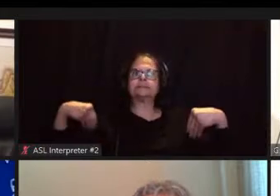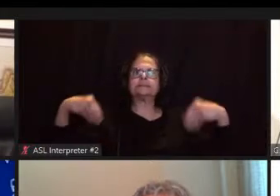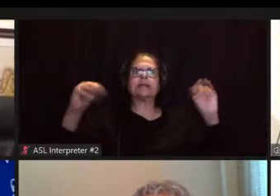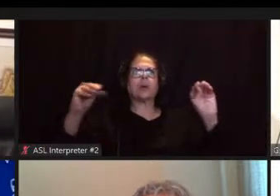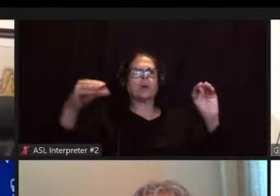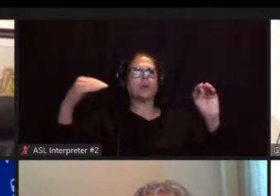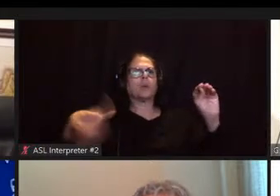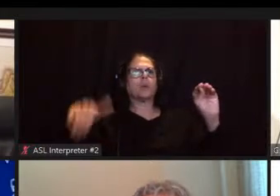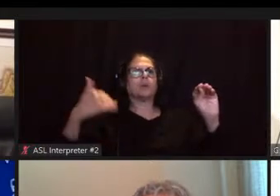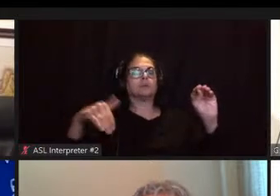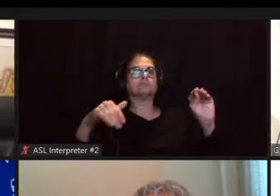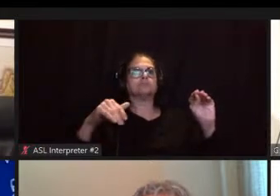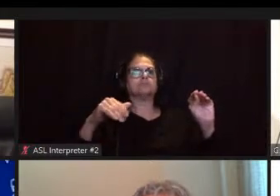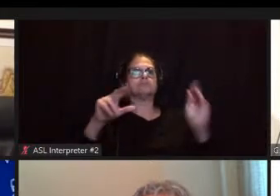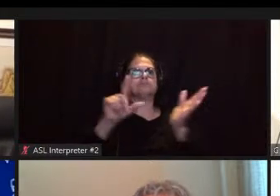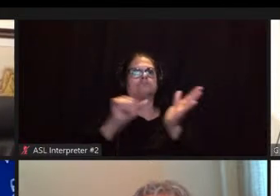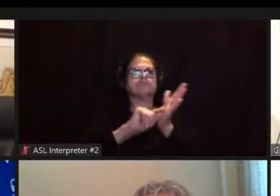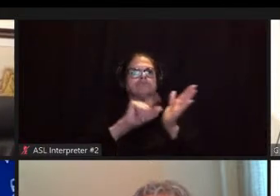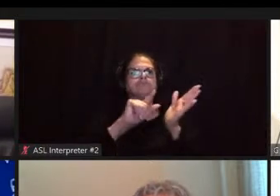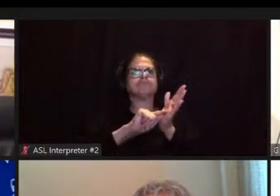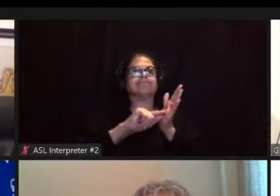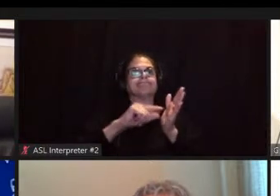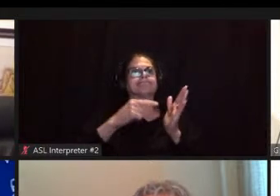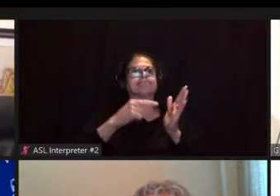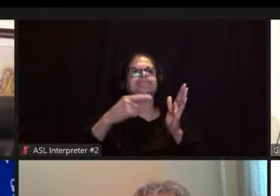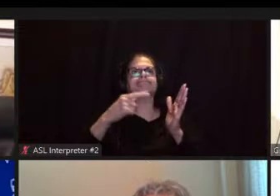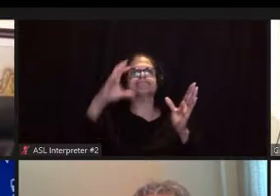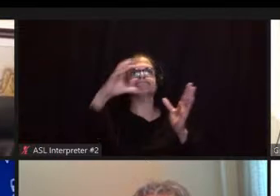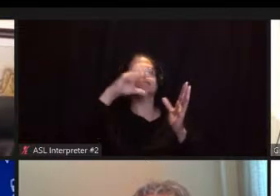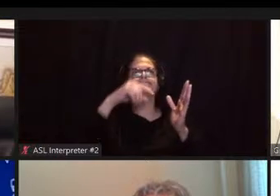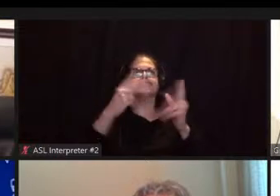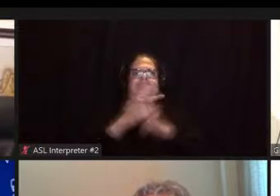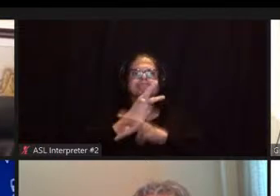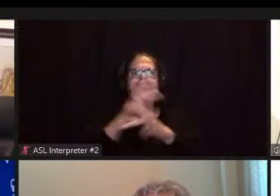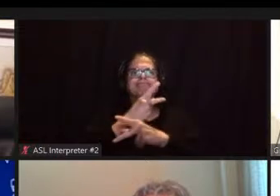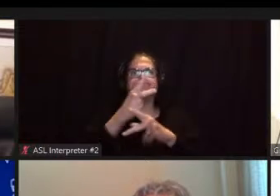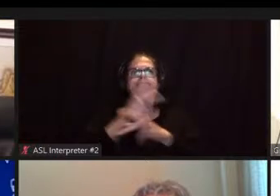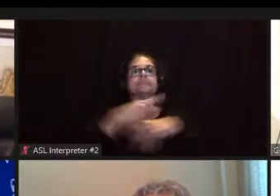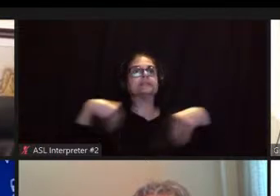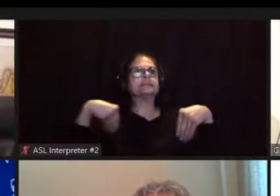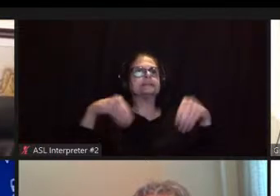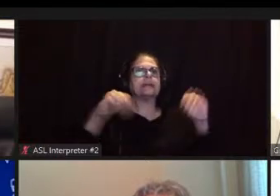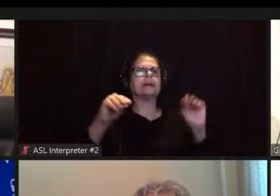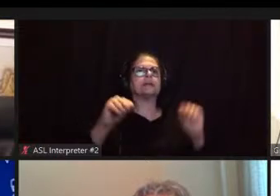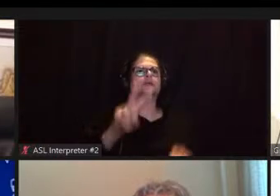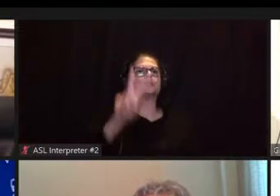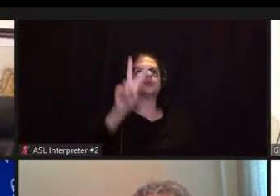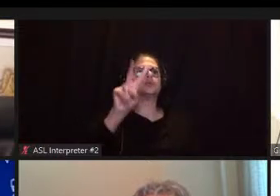press that would generate about $1.2 million just from that sale alone to the CTA.